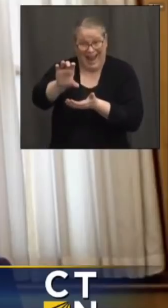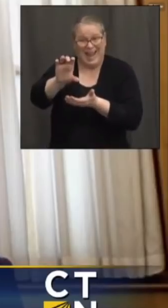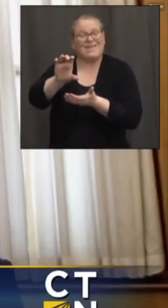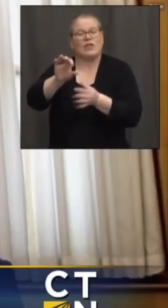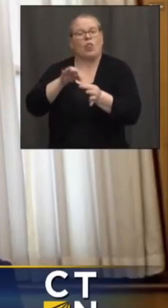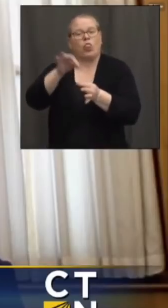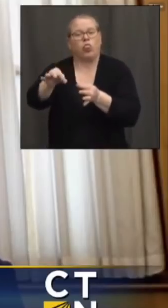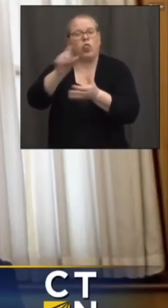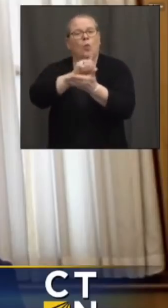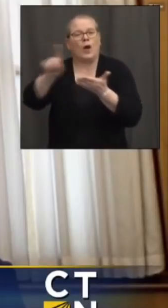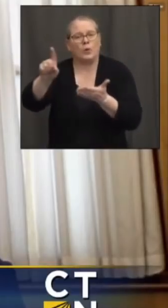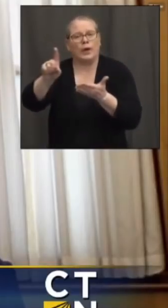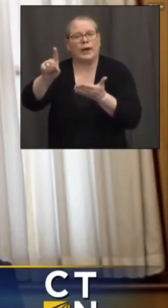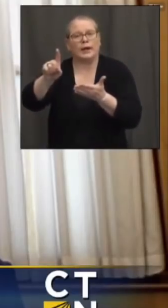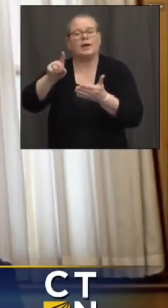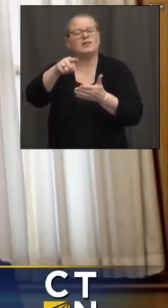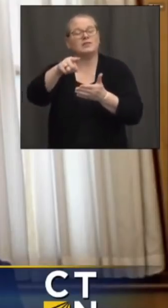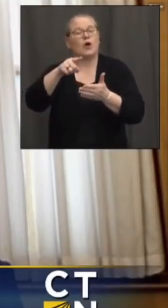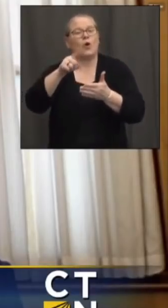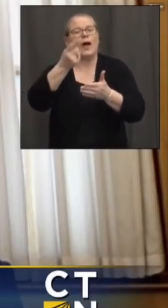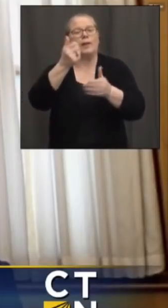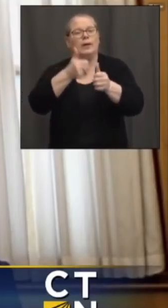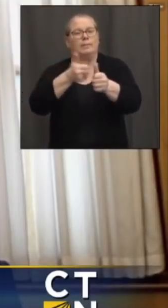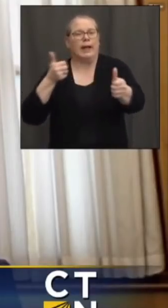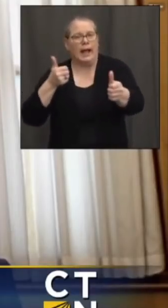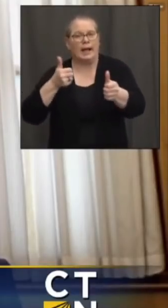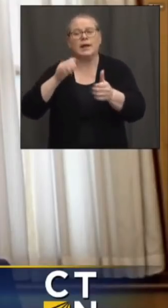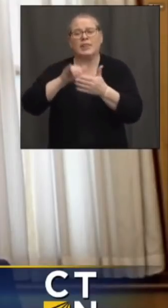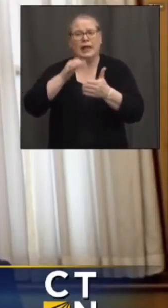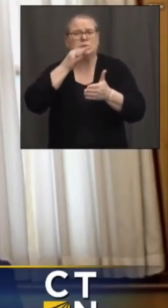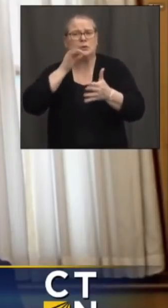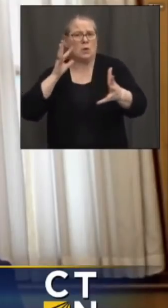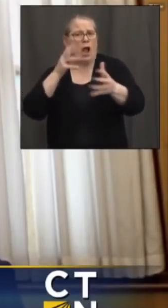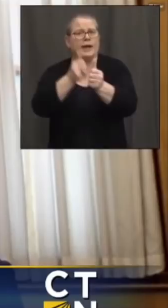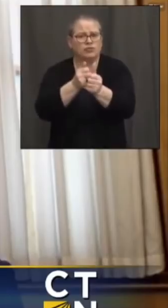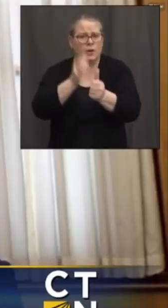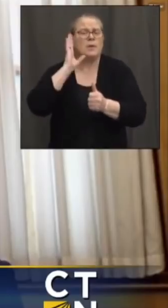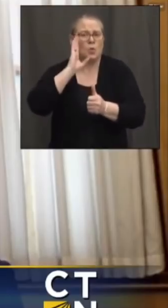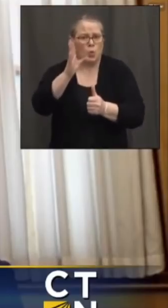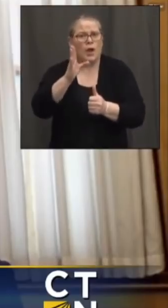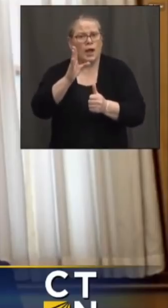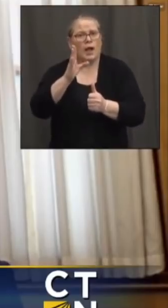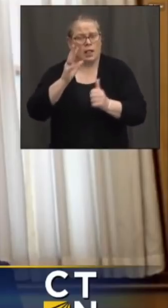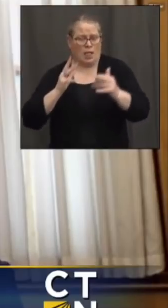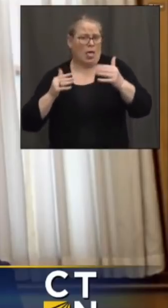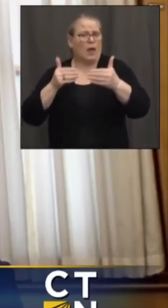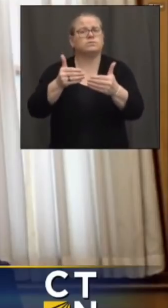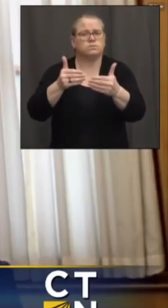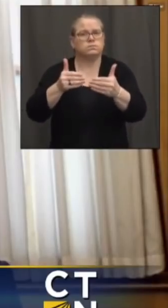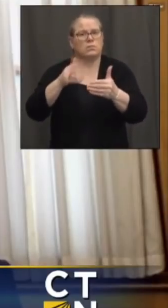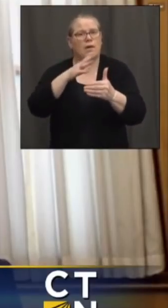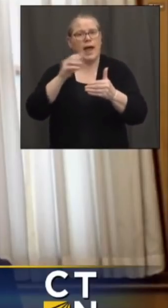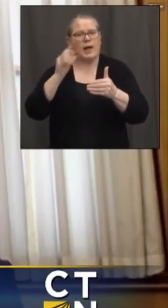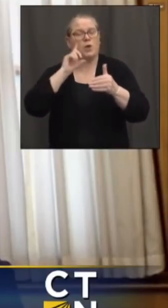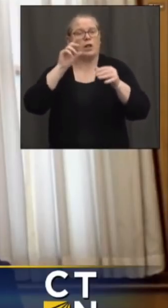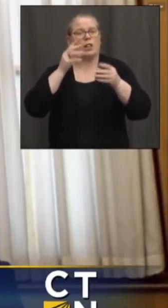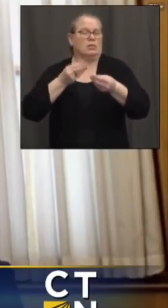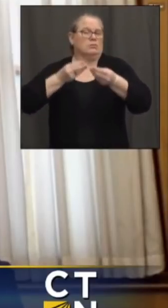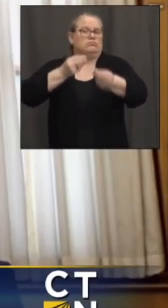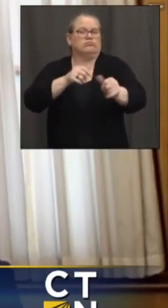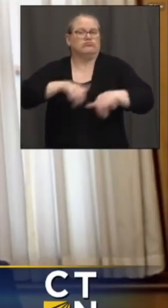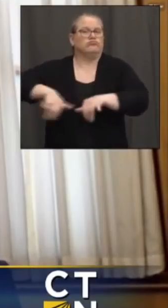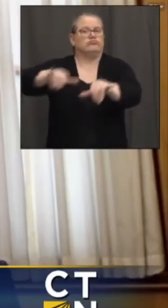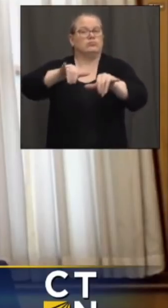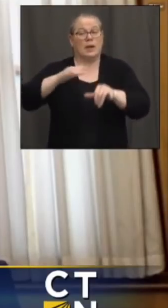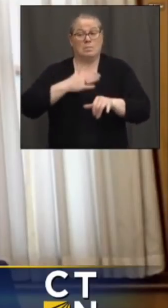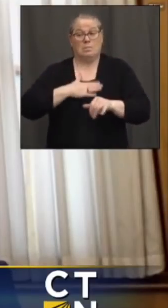possible. That'll get caught up soon and get ironed out. But I think all the states, my understanding is a lot of the states who also prioritize